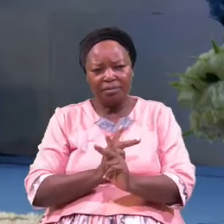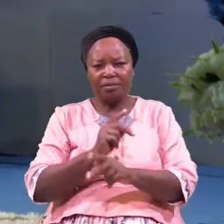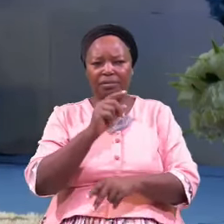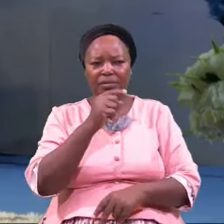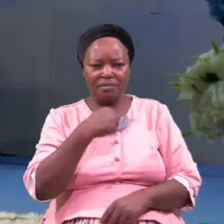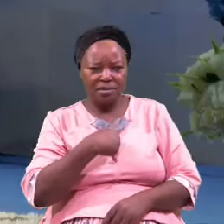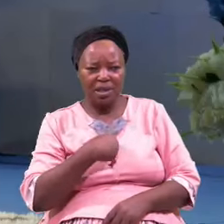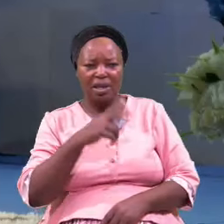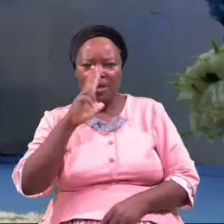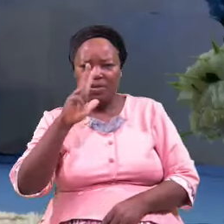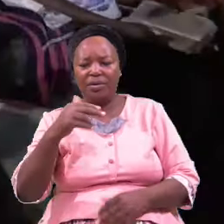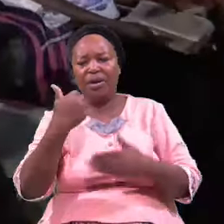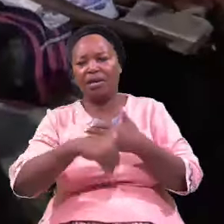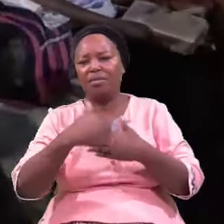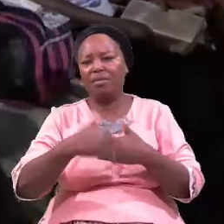Three Loops